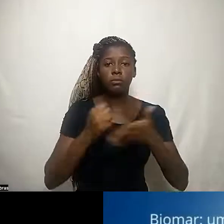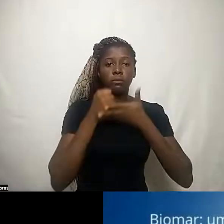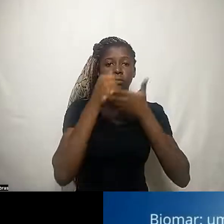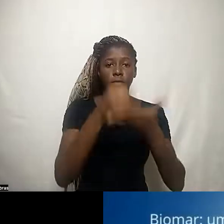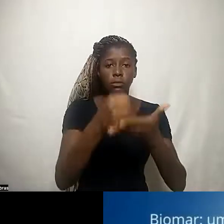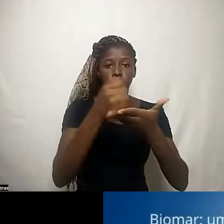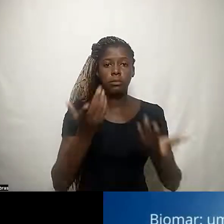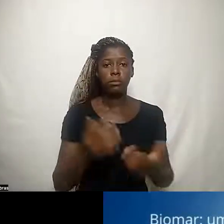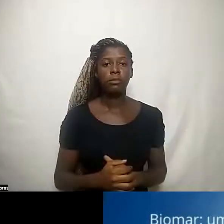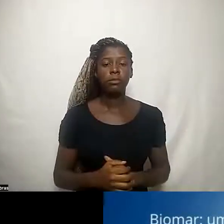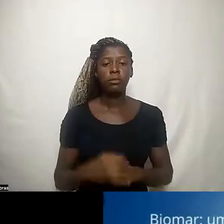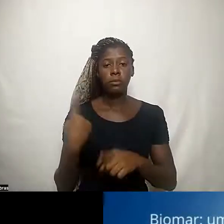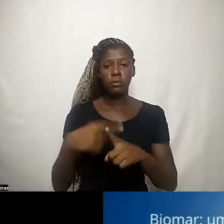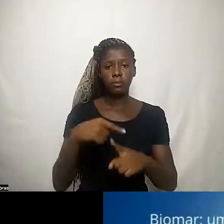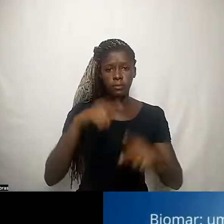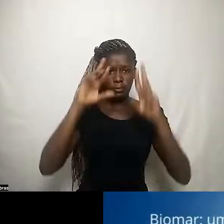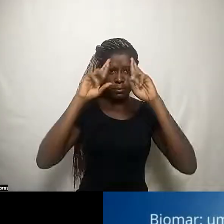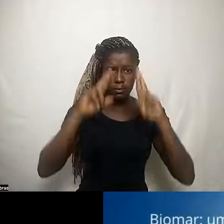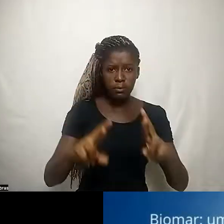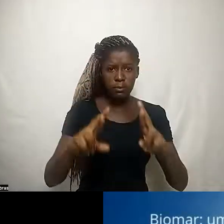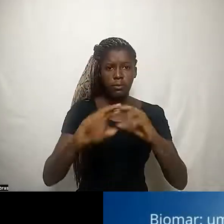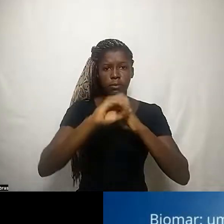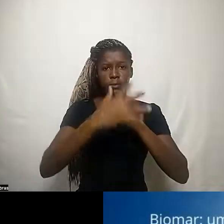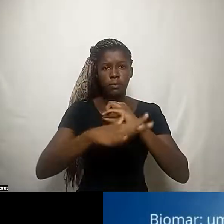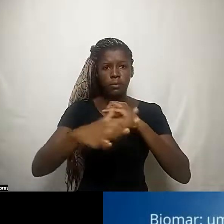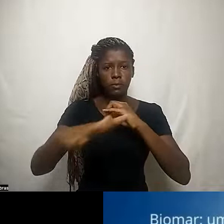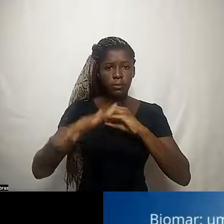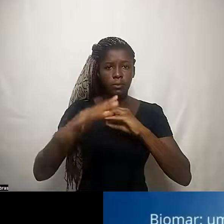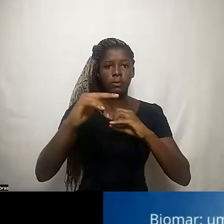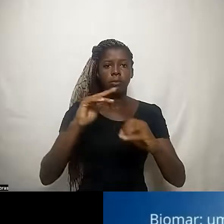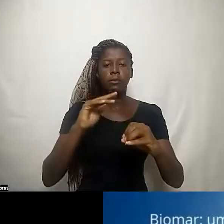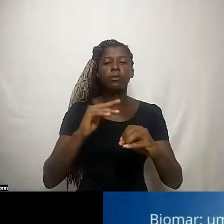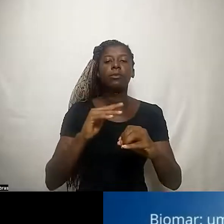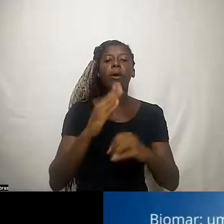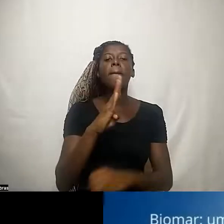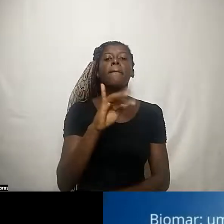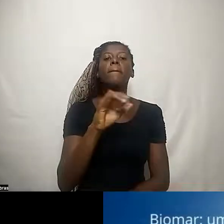of its activities sustainably, respecting the ocean and biodiversity.